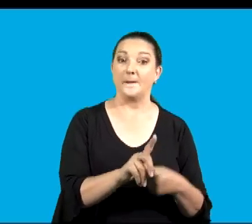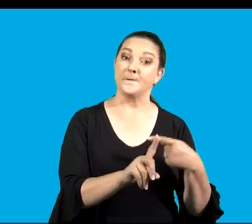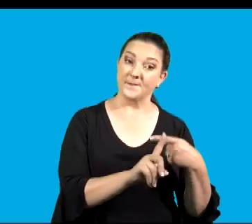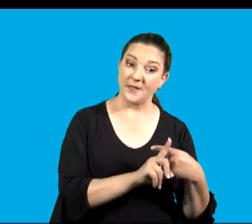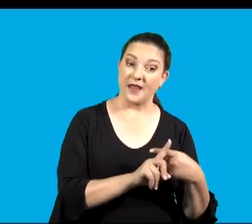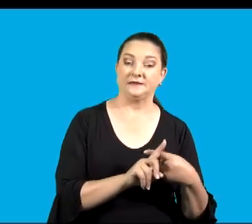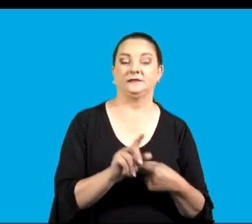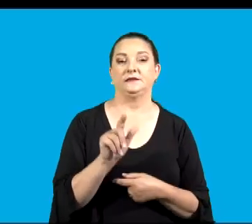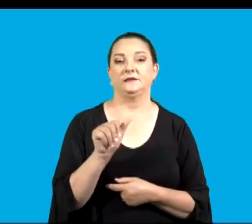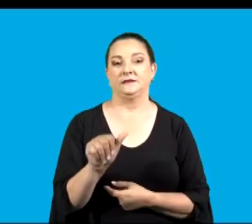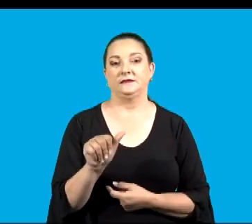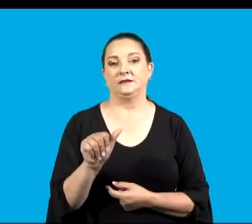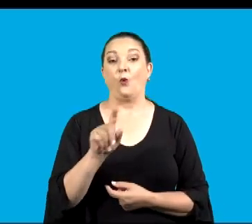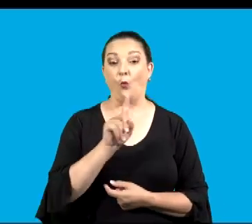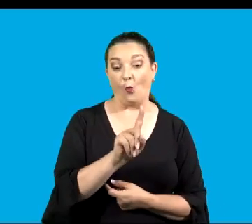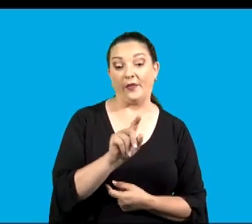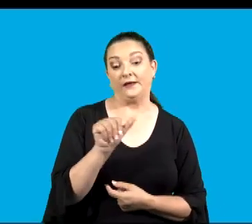1,660 plus